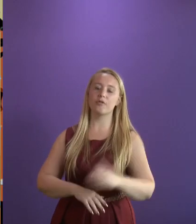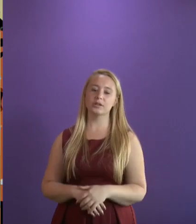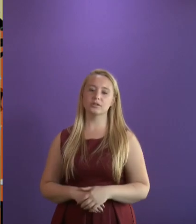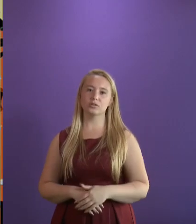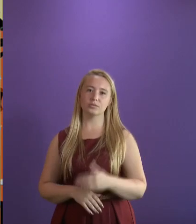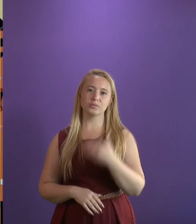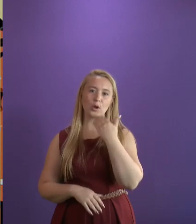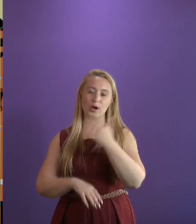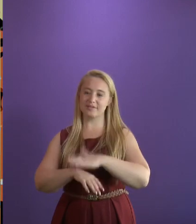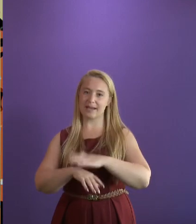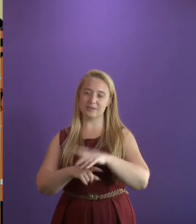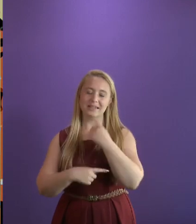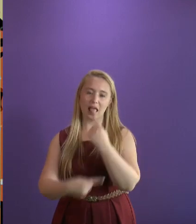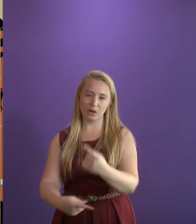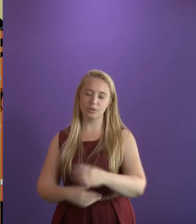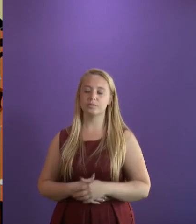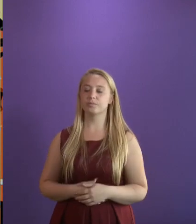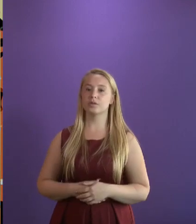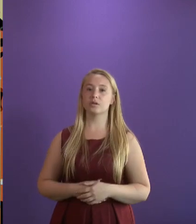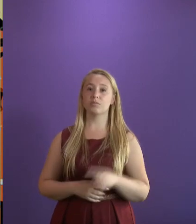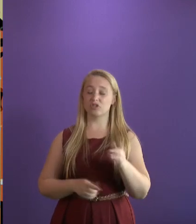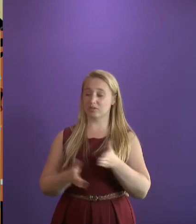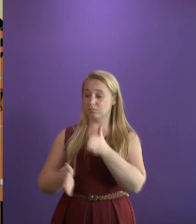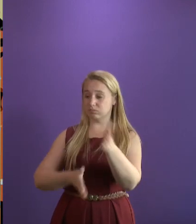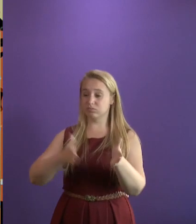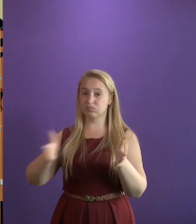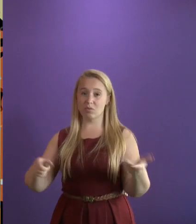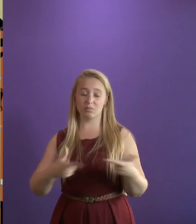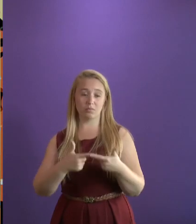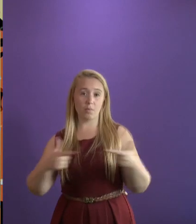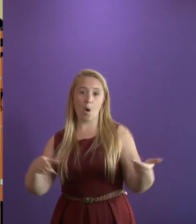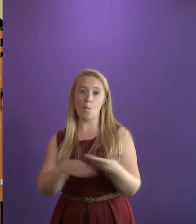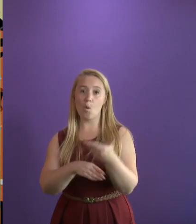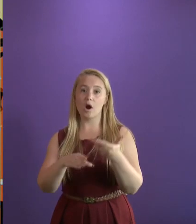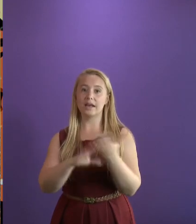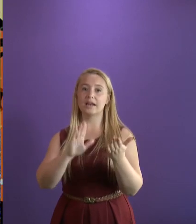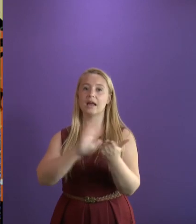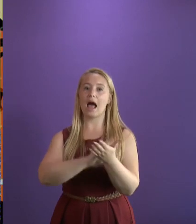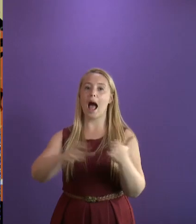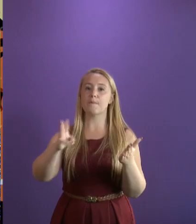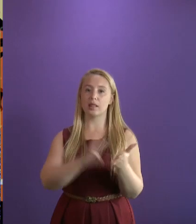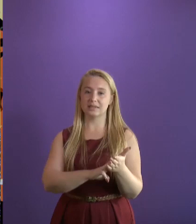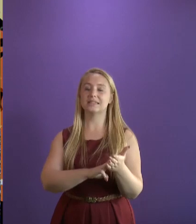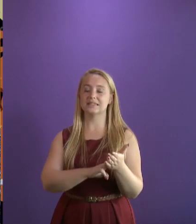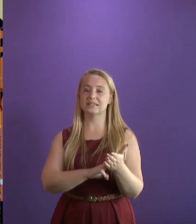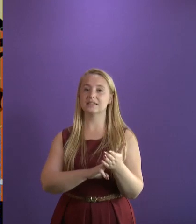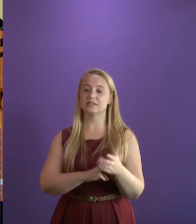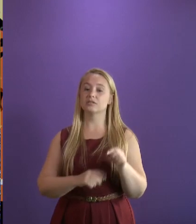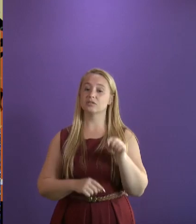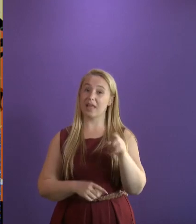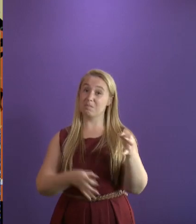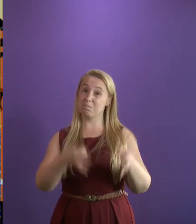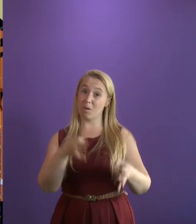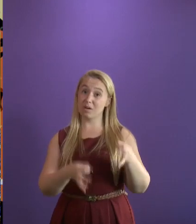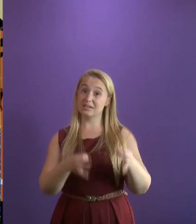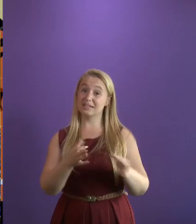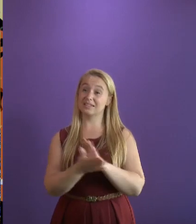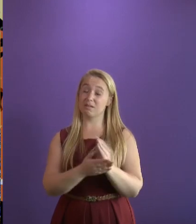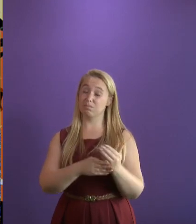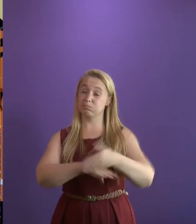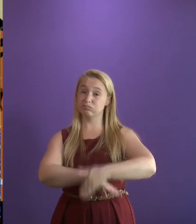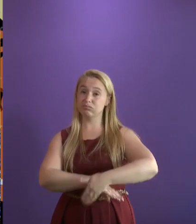that. And she's leaving to do loads of constituency work back in Hamilton. And that's the other part of politics. And it